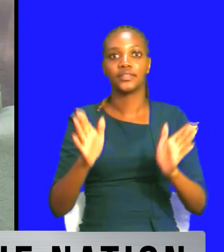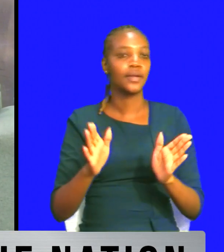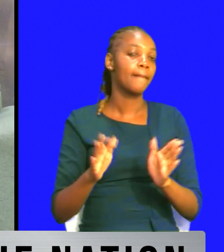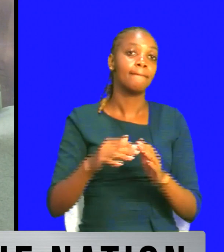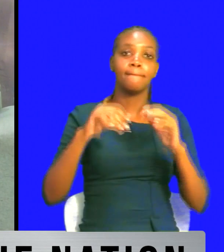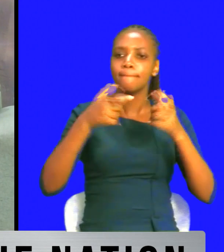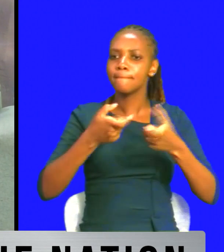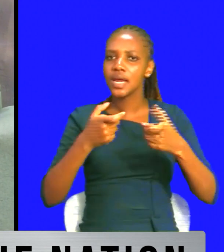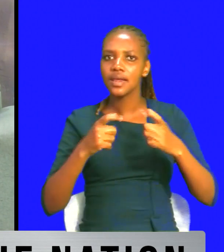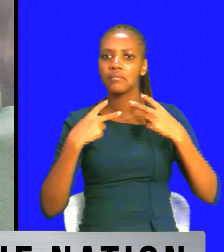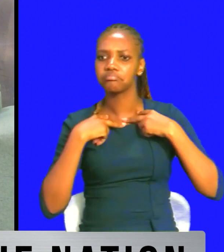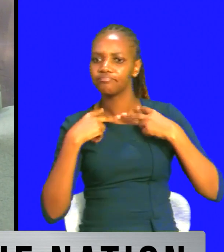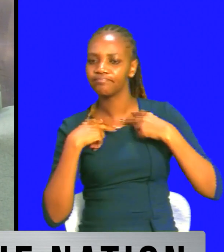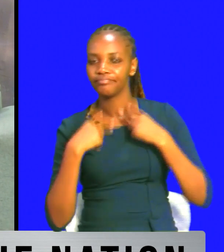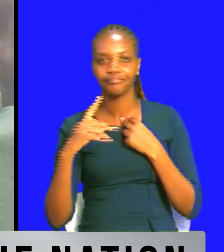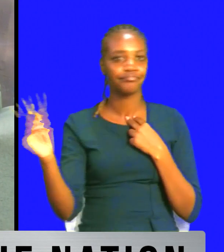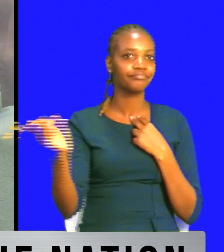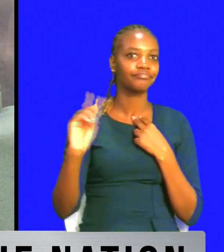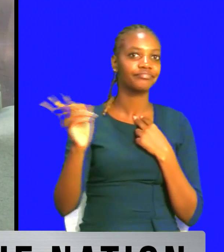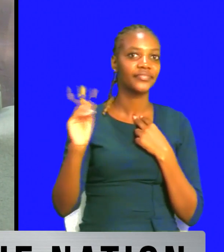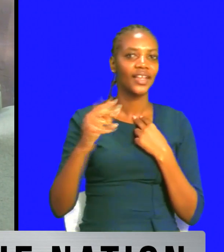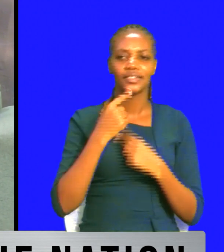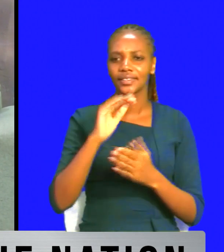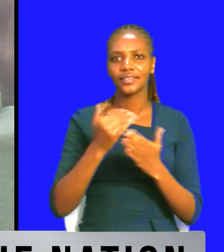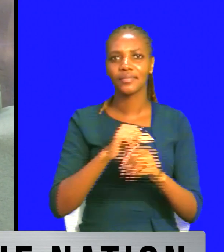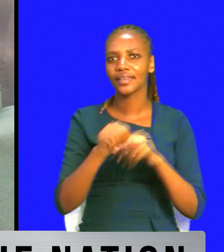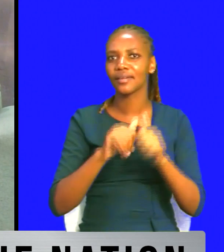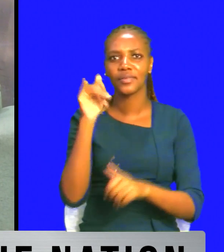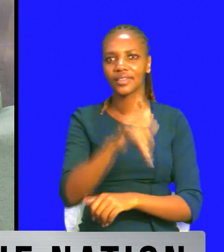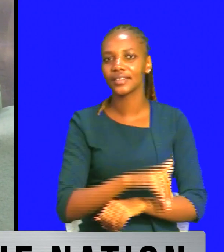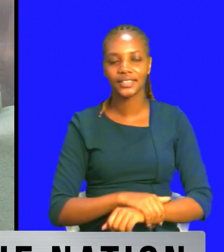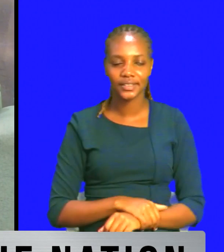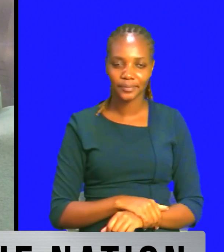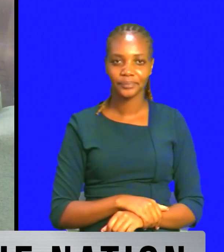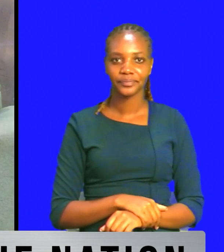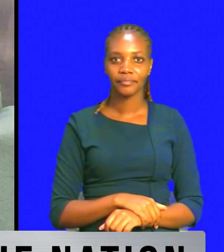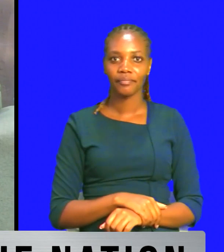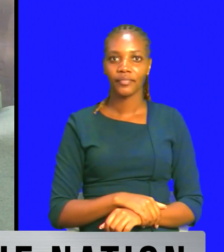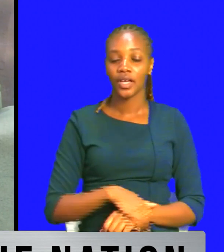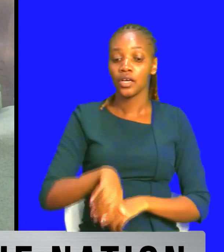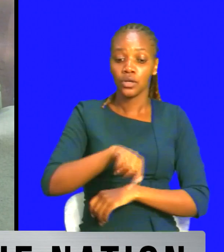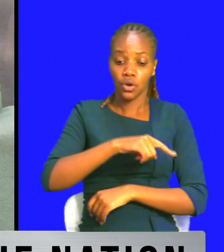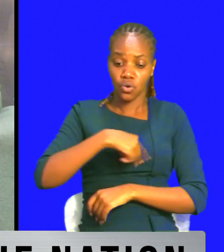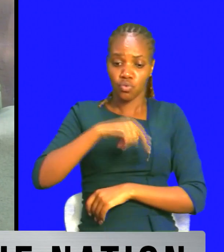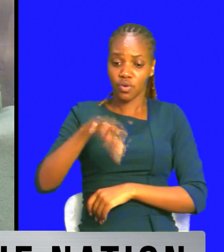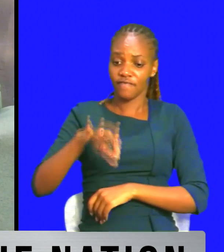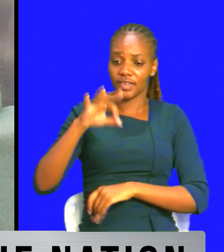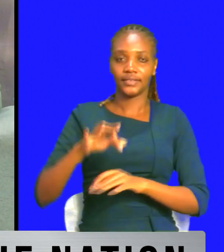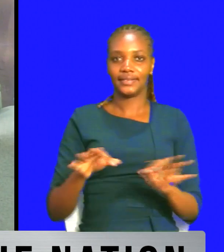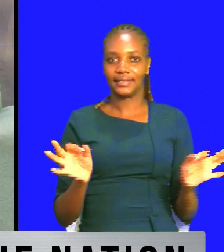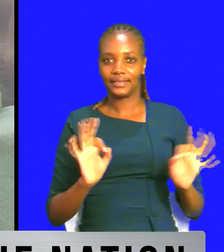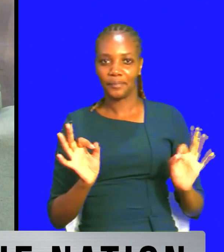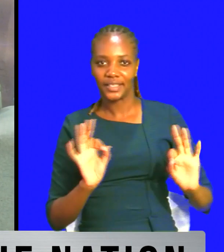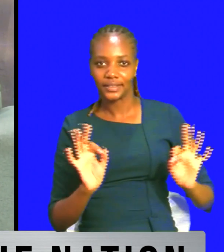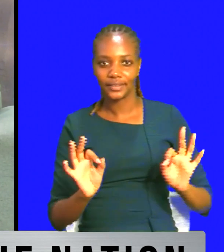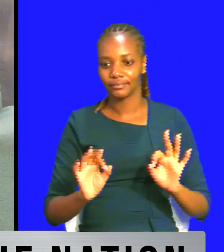stifled. True. Come on, say something on that. Jonah, we find it really amazing that you